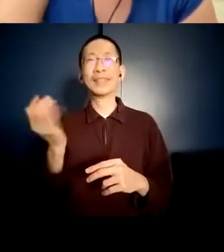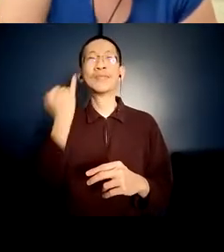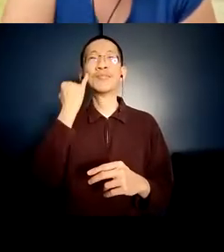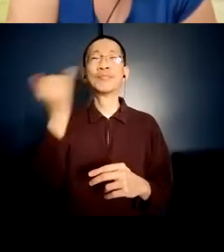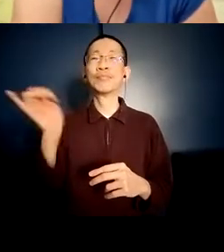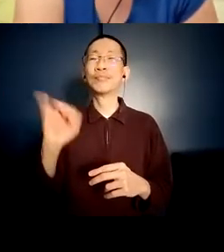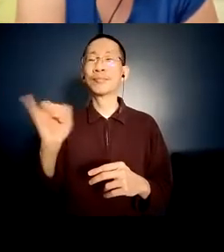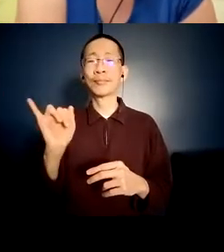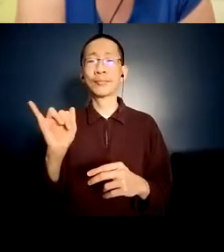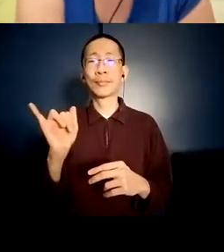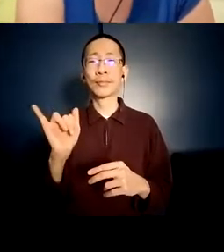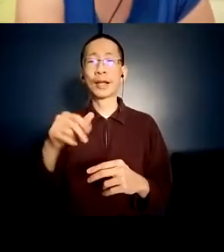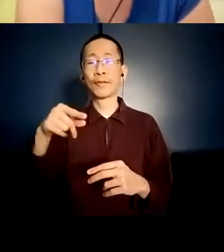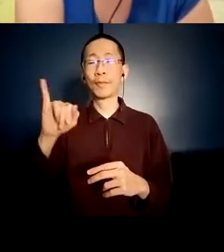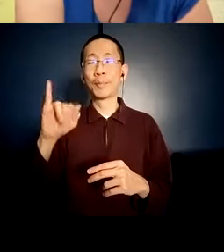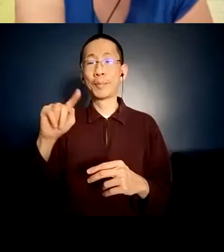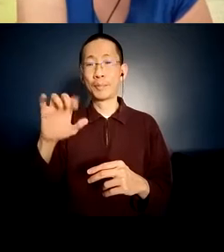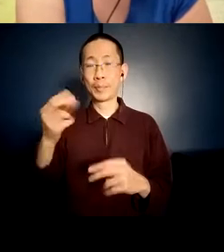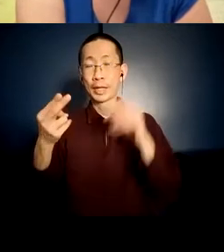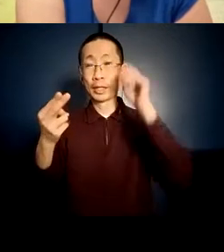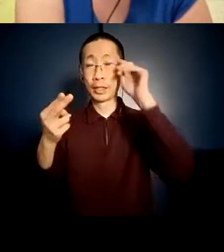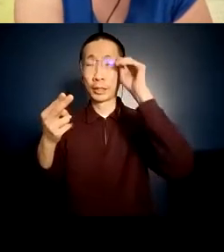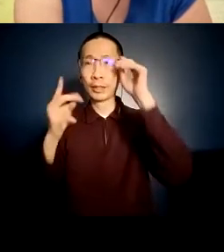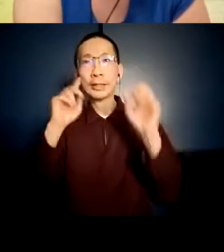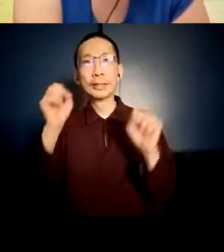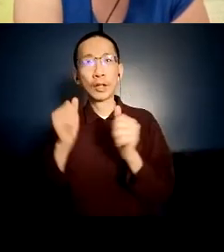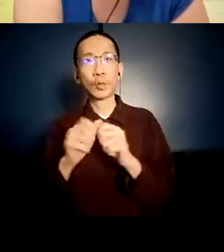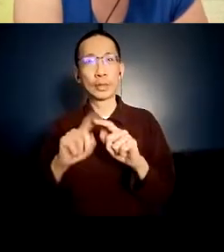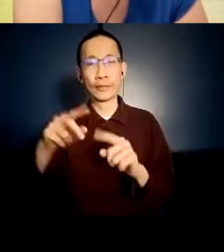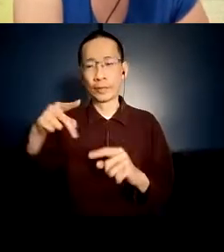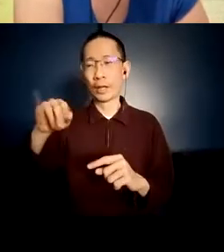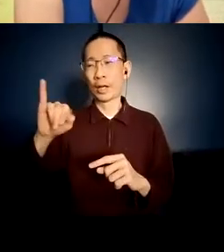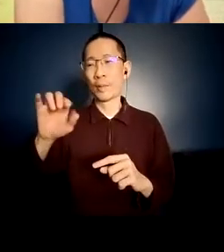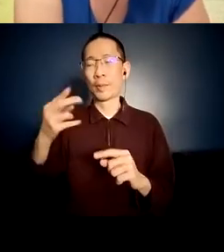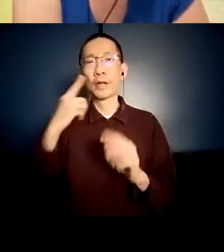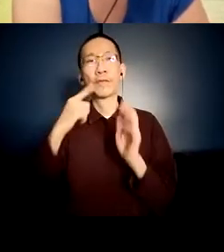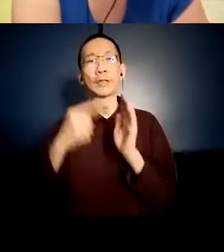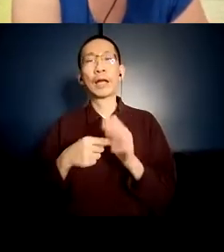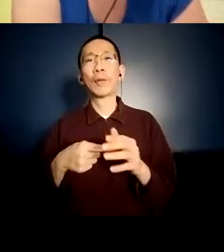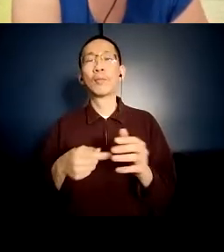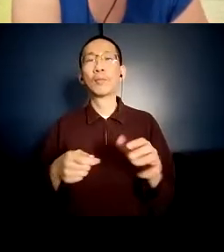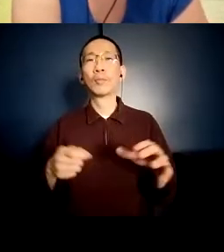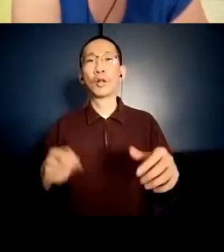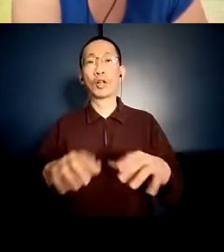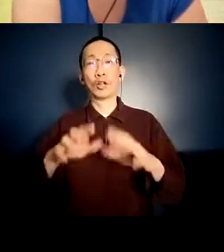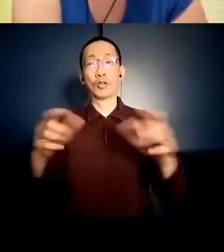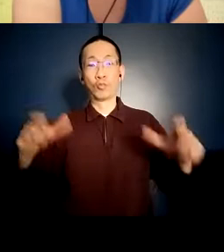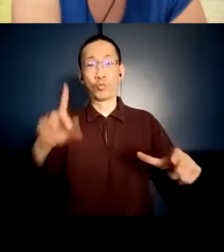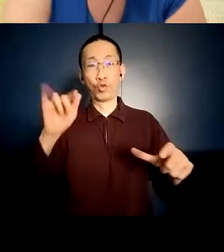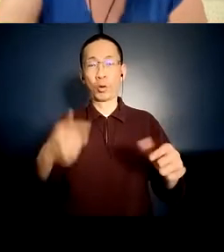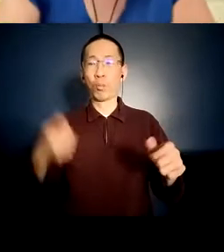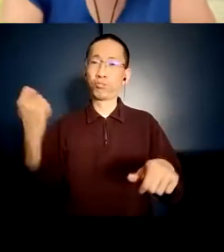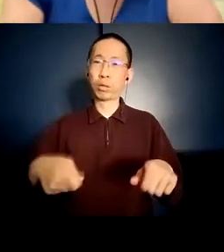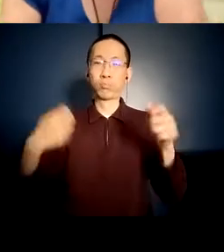the idea of pitch. So sounds with different pitches, like a drum beating might be a low pitch sound, or a